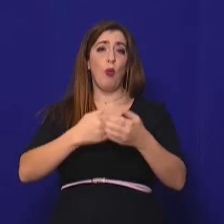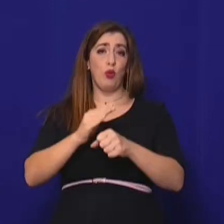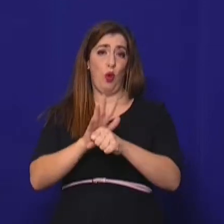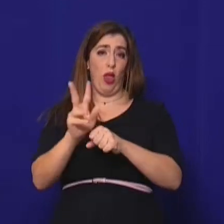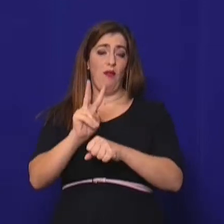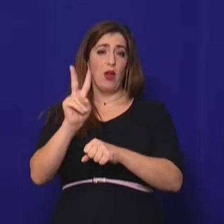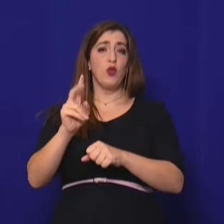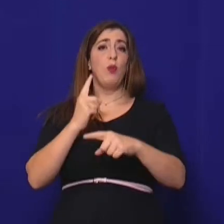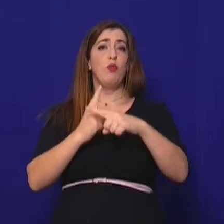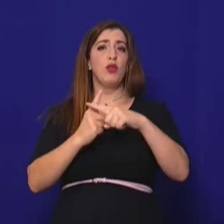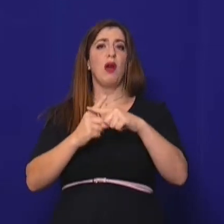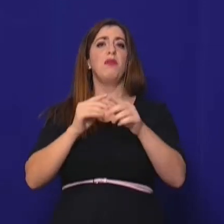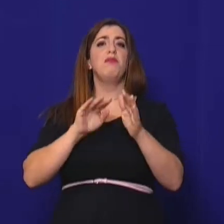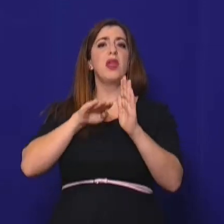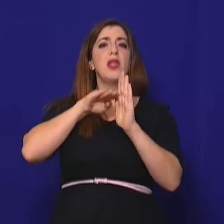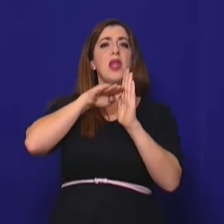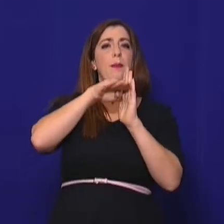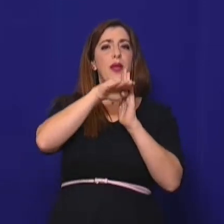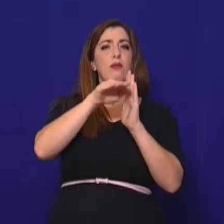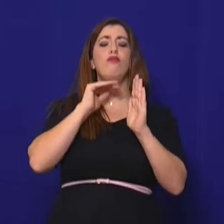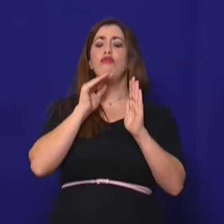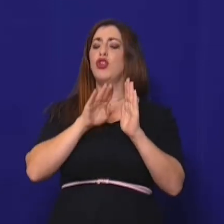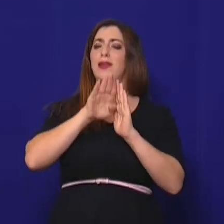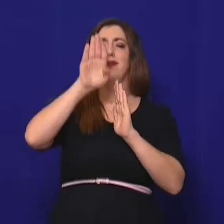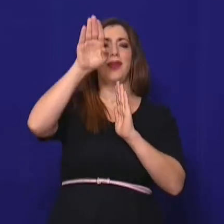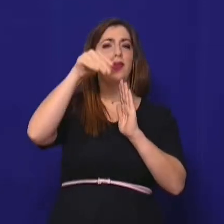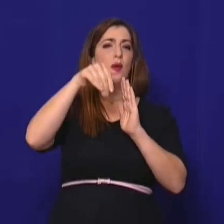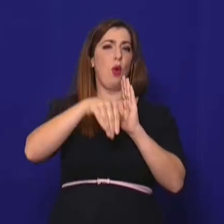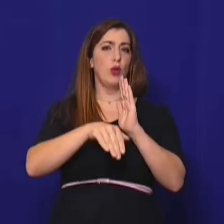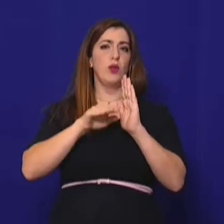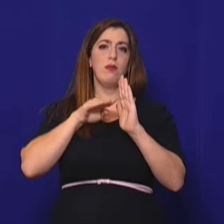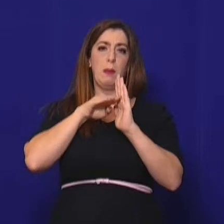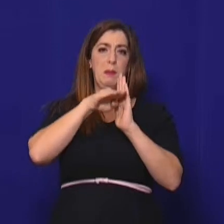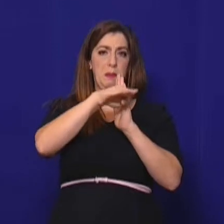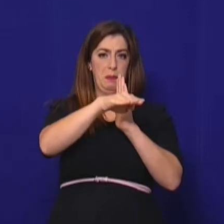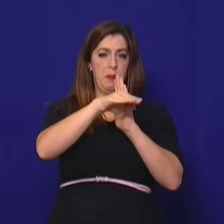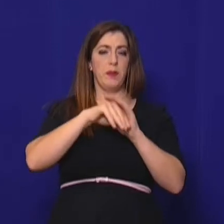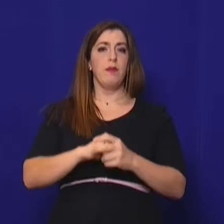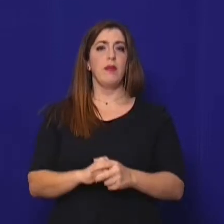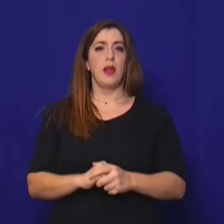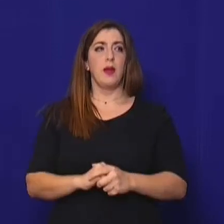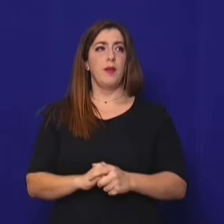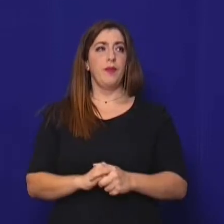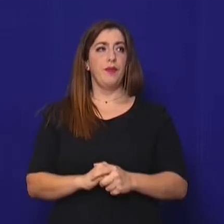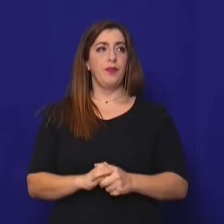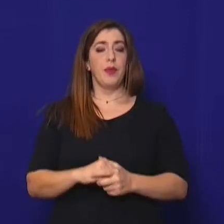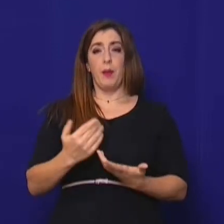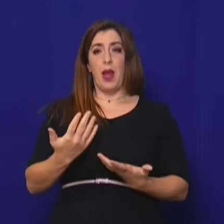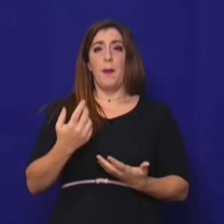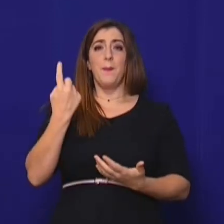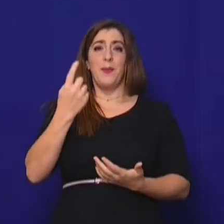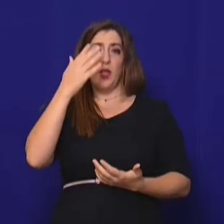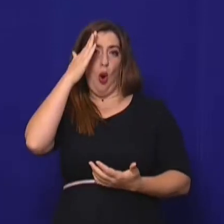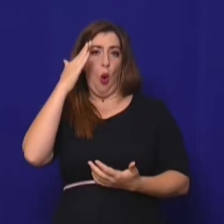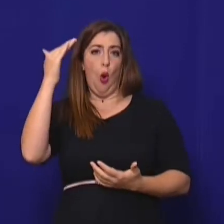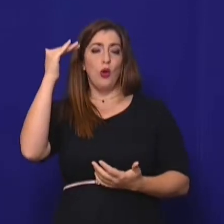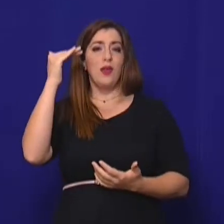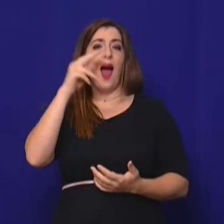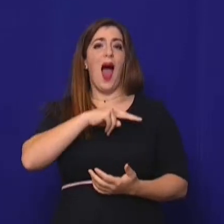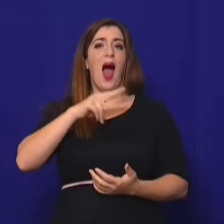ikollna l-każijiet bħalma dejjem kellna u bħalissa mill dawk li għandhom residenza f'Għawdex għandna 75